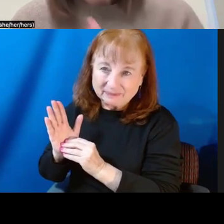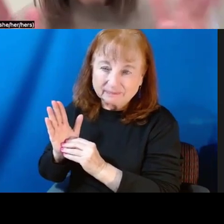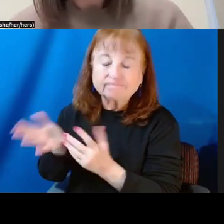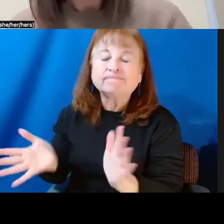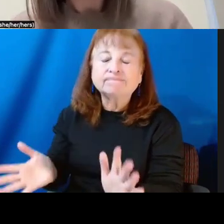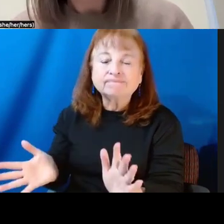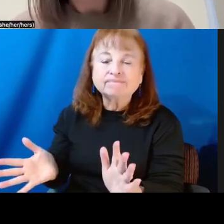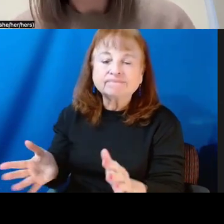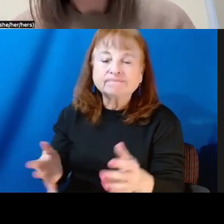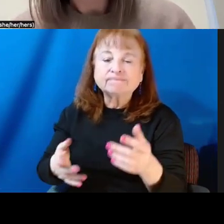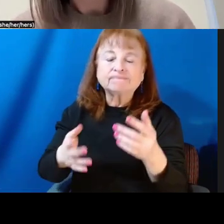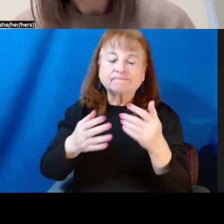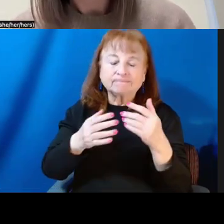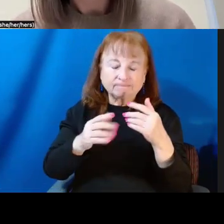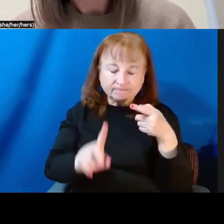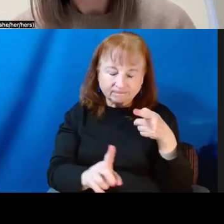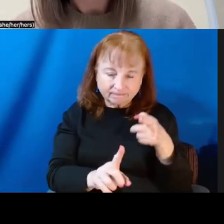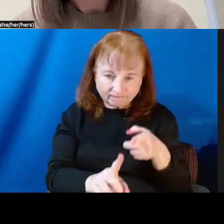Okay, so then